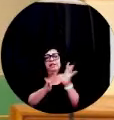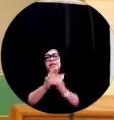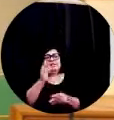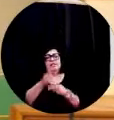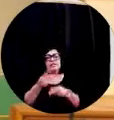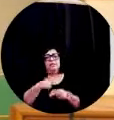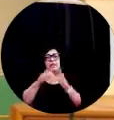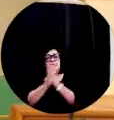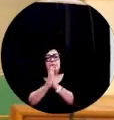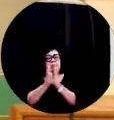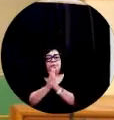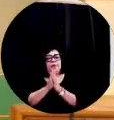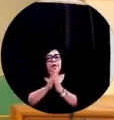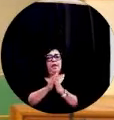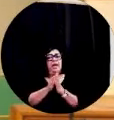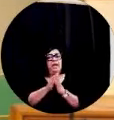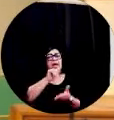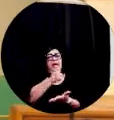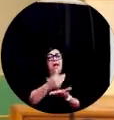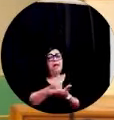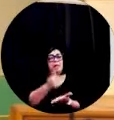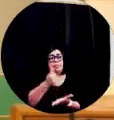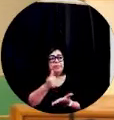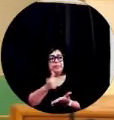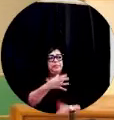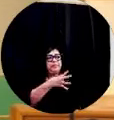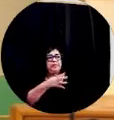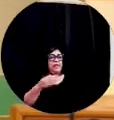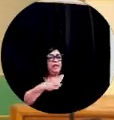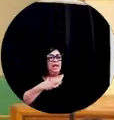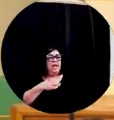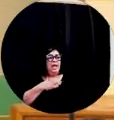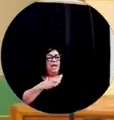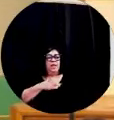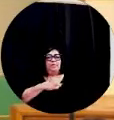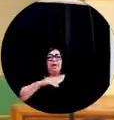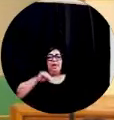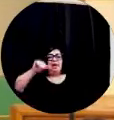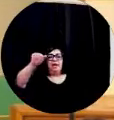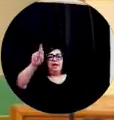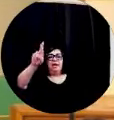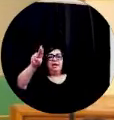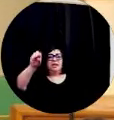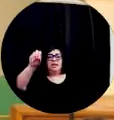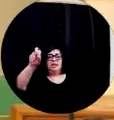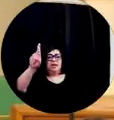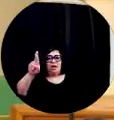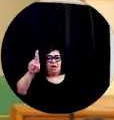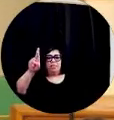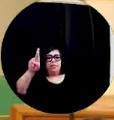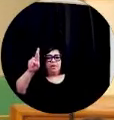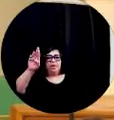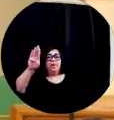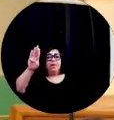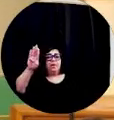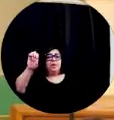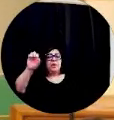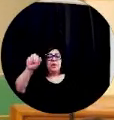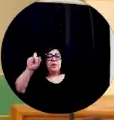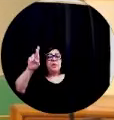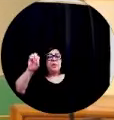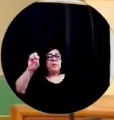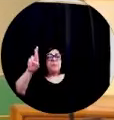forget my armor bearer, Renee Thomas. She is with me all the time. Even when I'm not